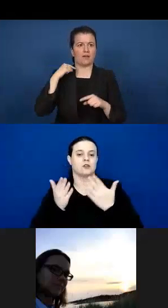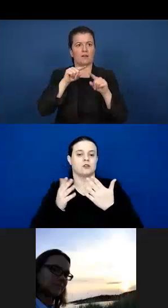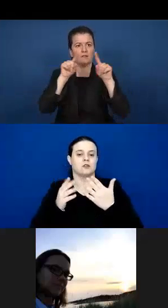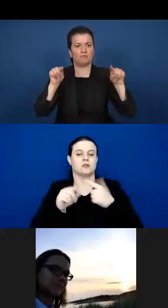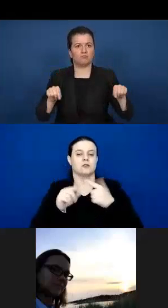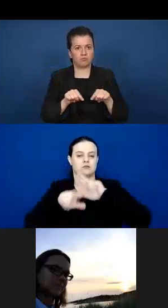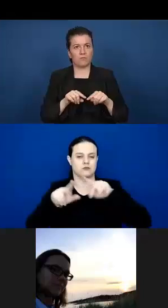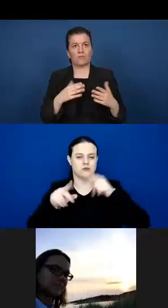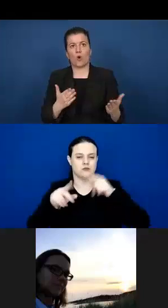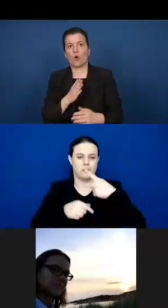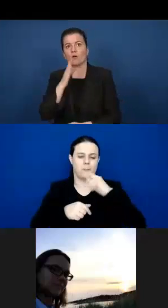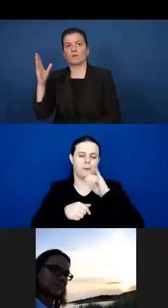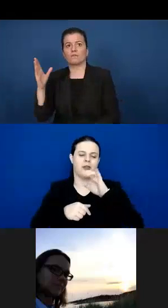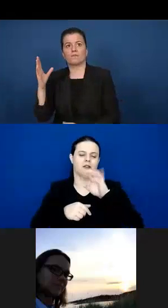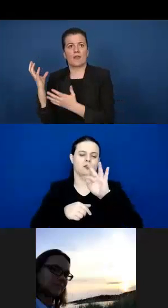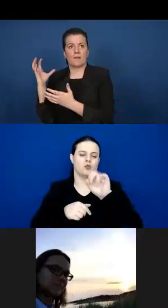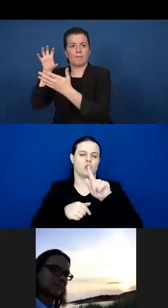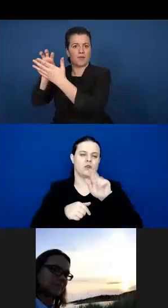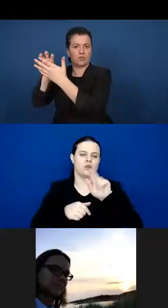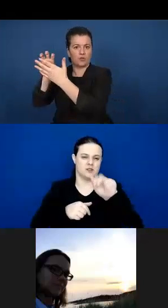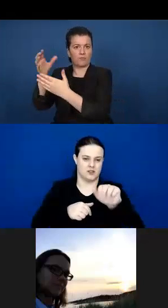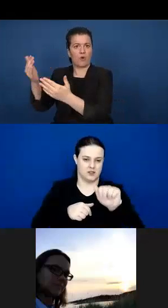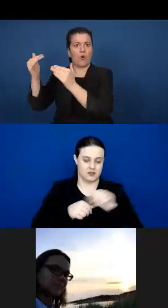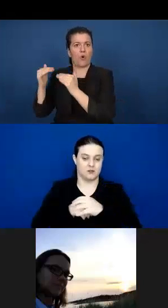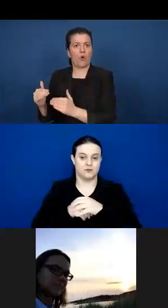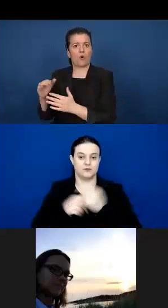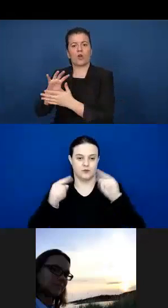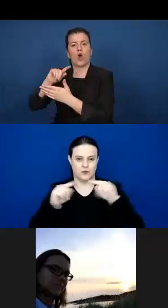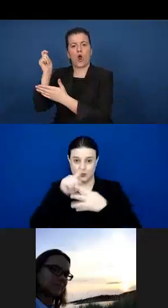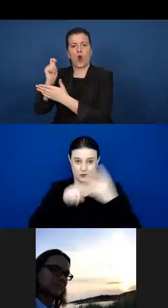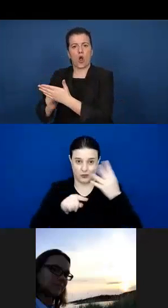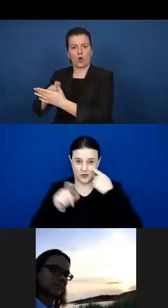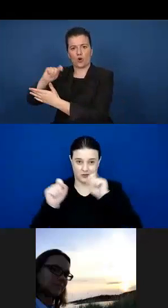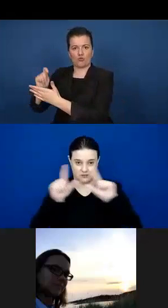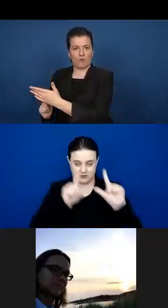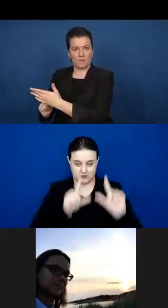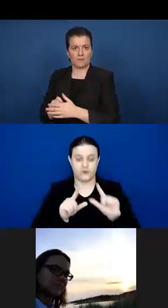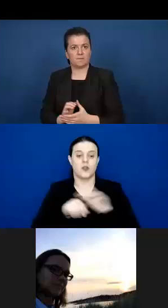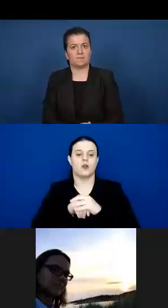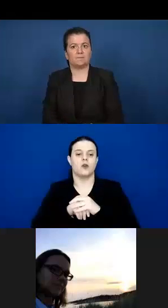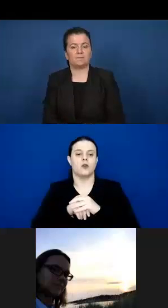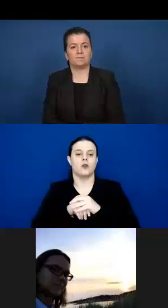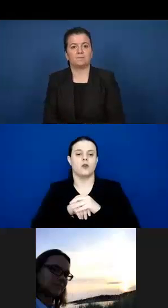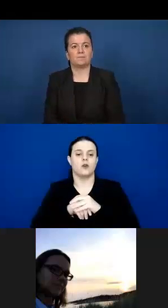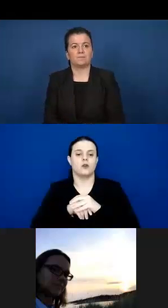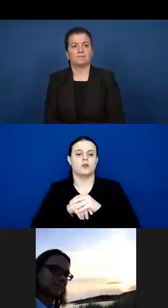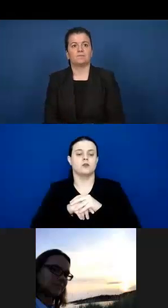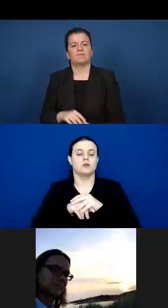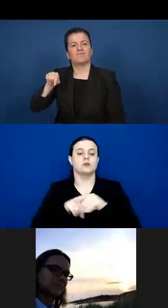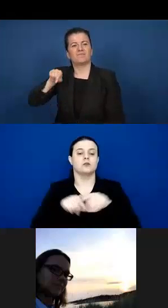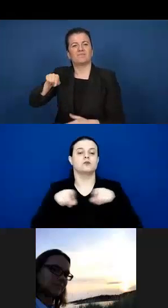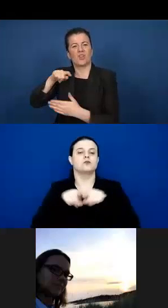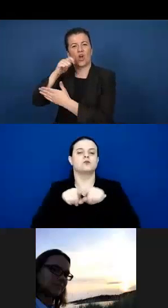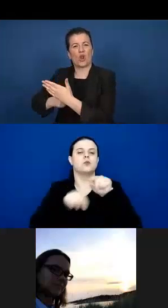right, and logograms, bottom right. The latter type, logograms,